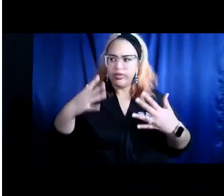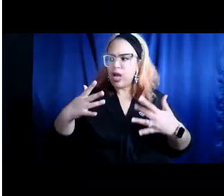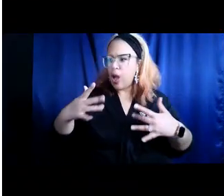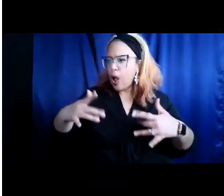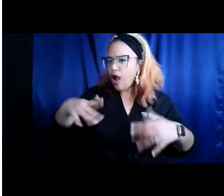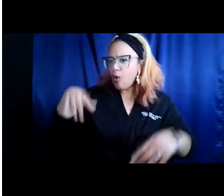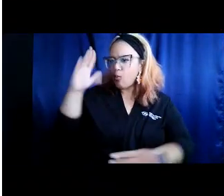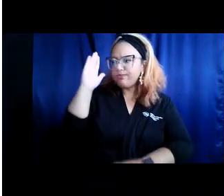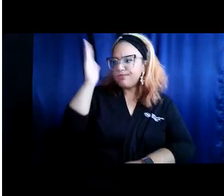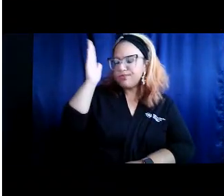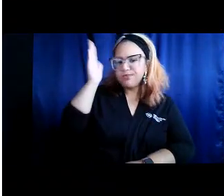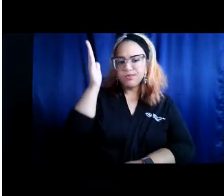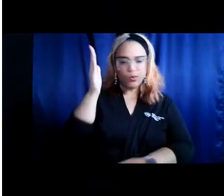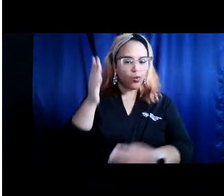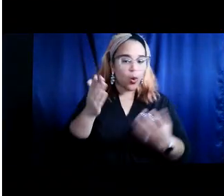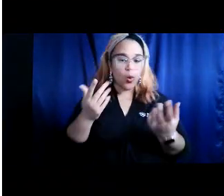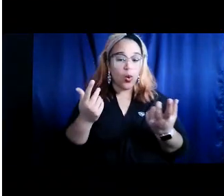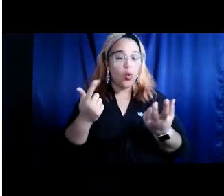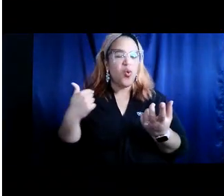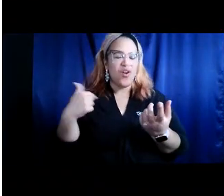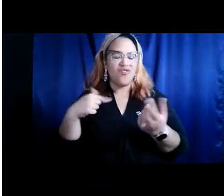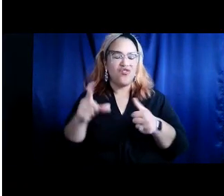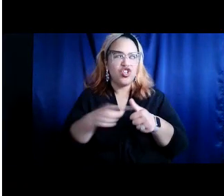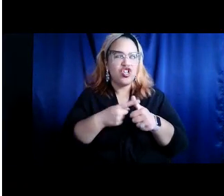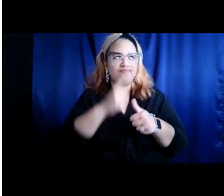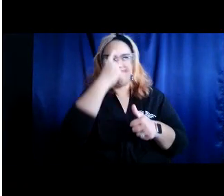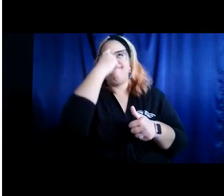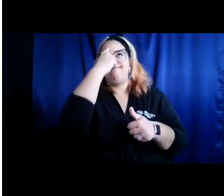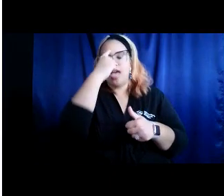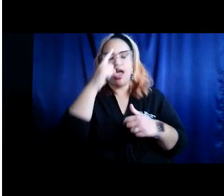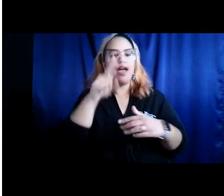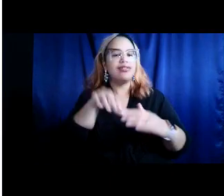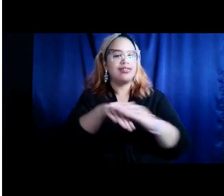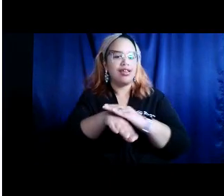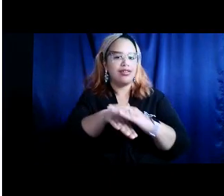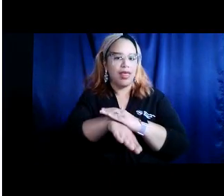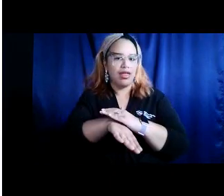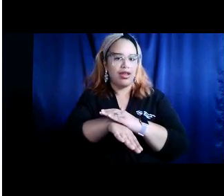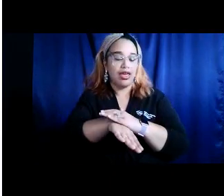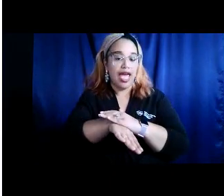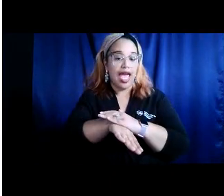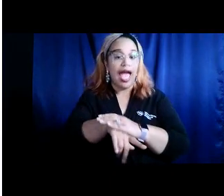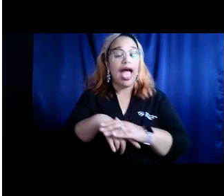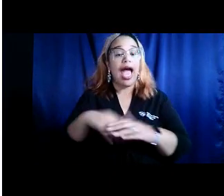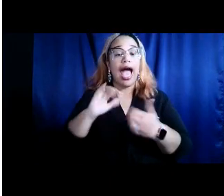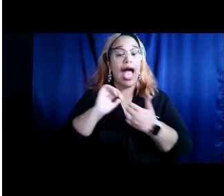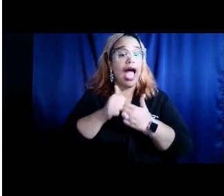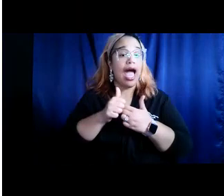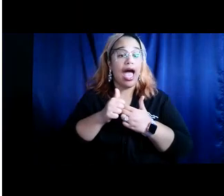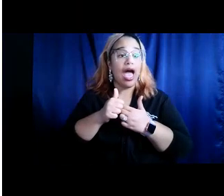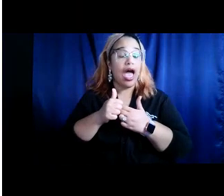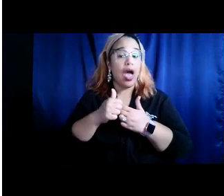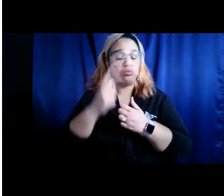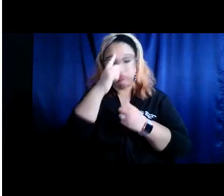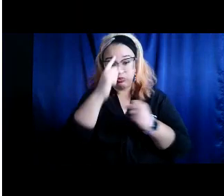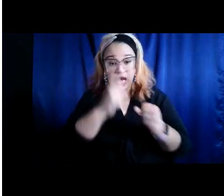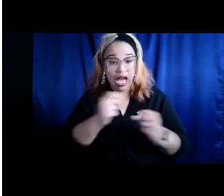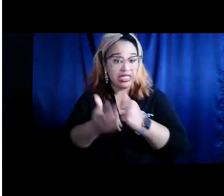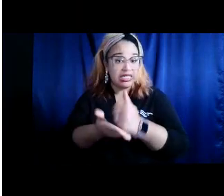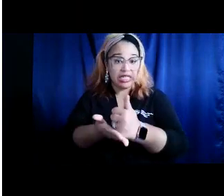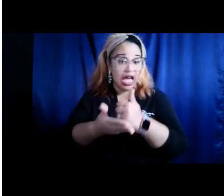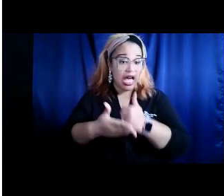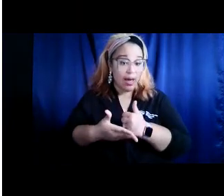resource guide and PowerPoint. We address color contrast, font style and size, and add alternative text, known